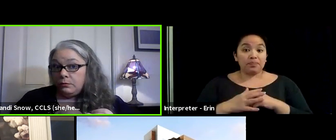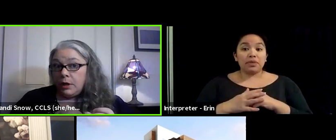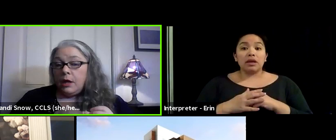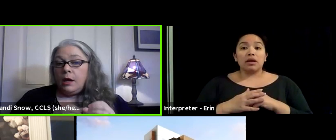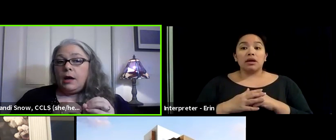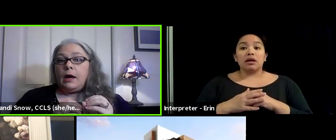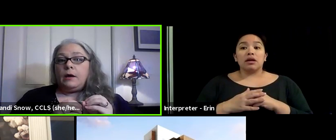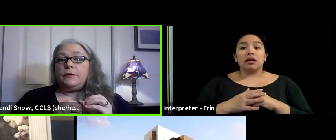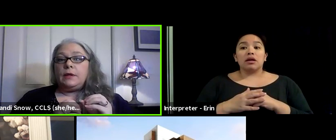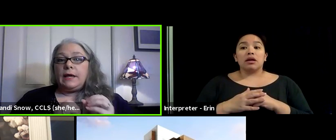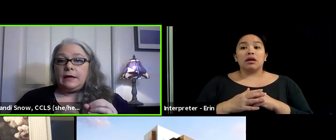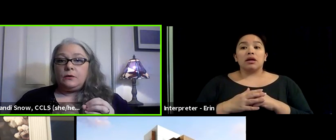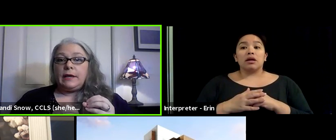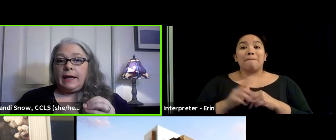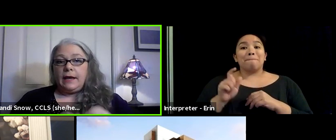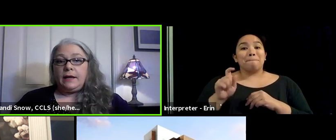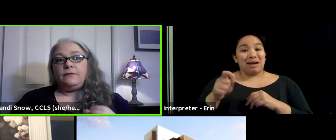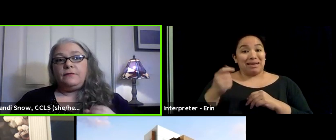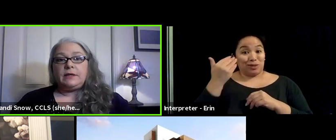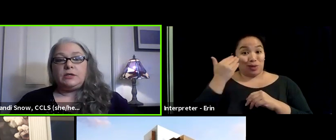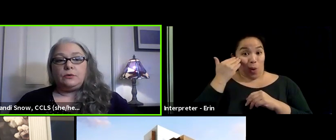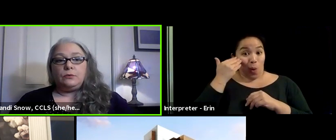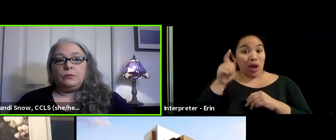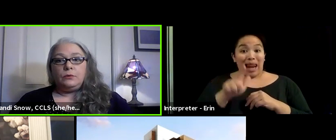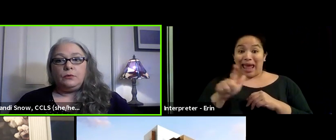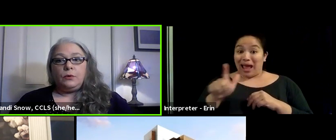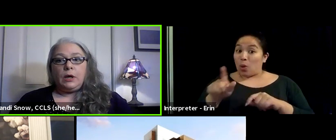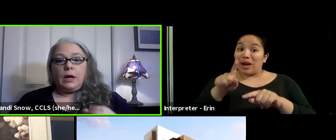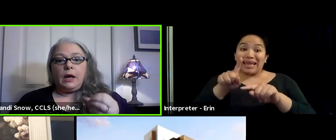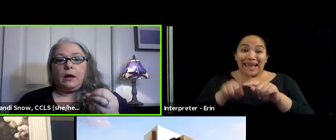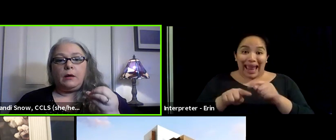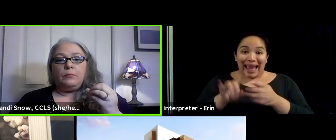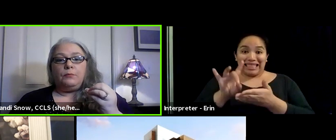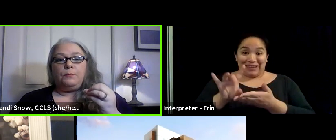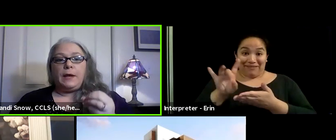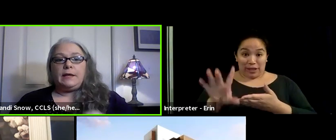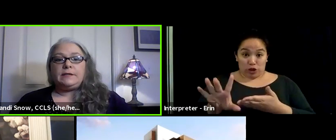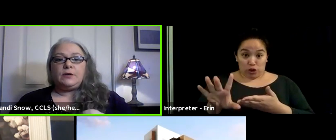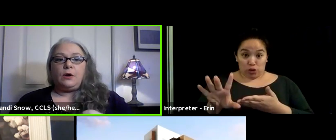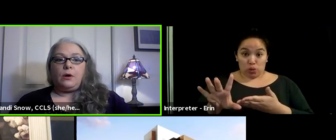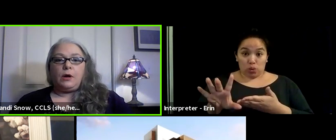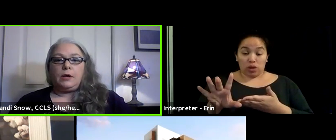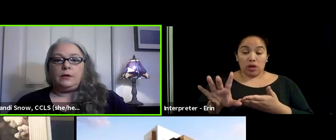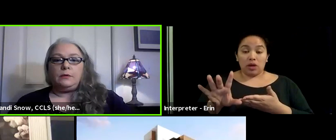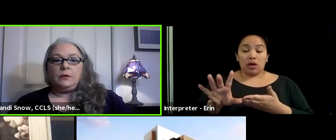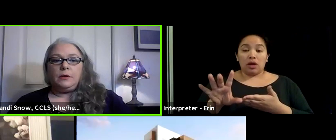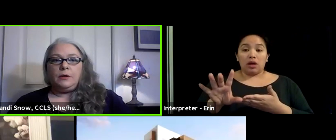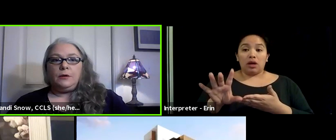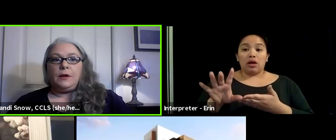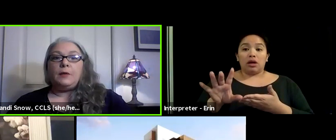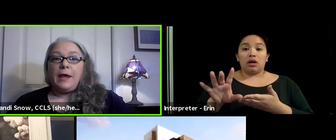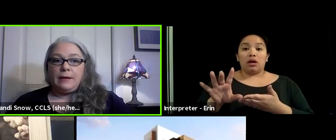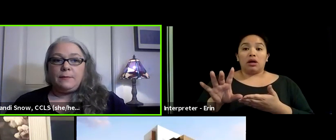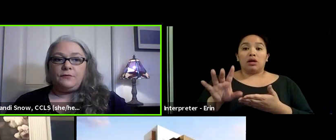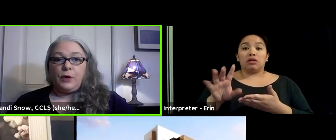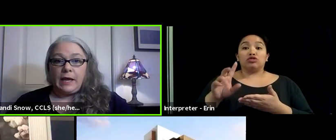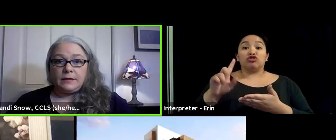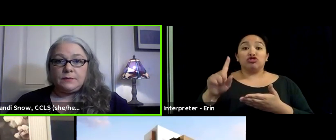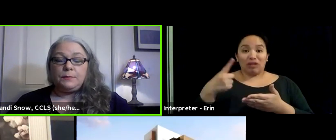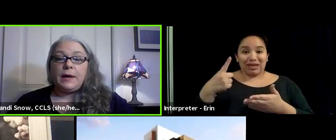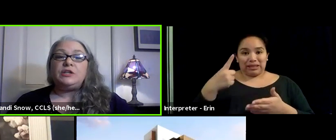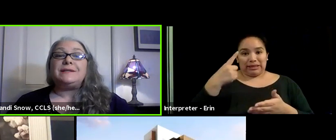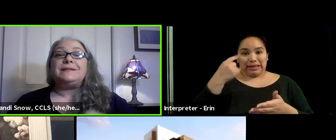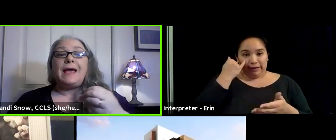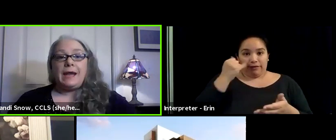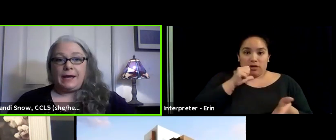no, the landlord can't evict you based on non-payment of